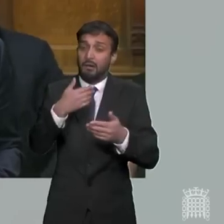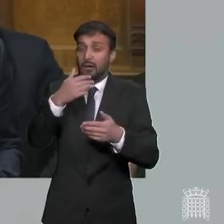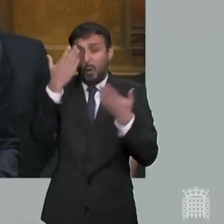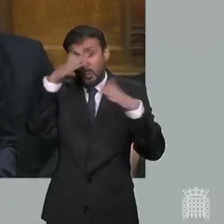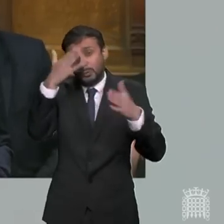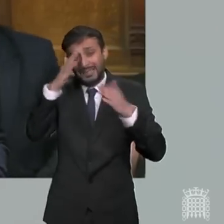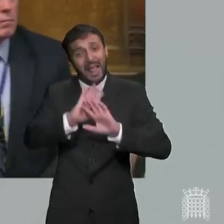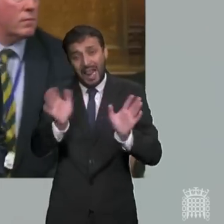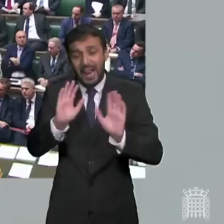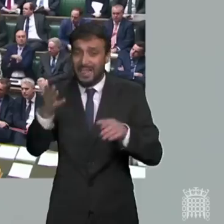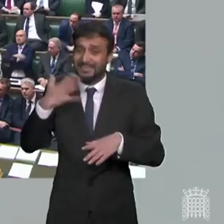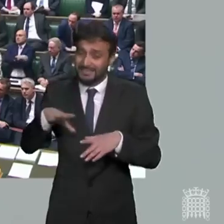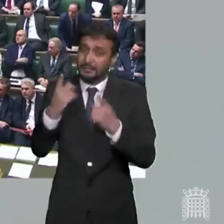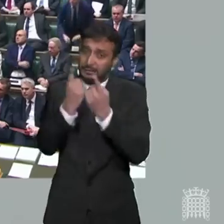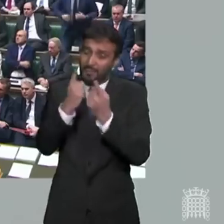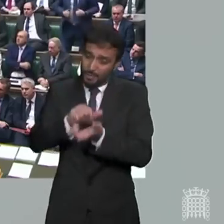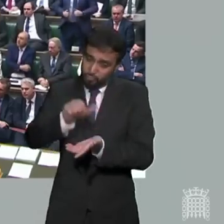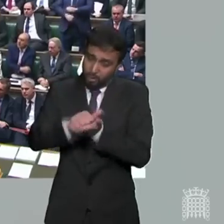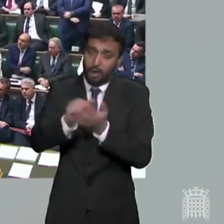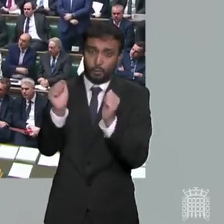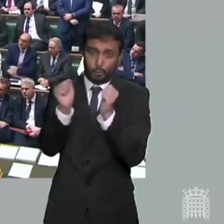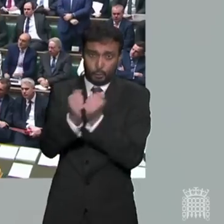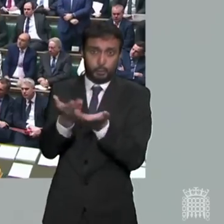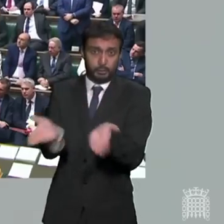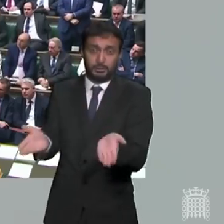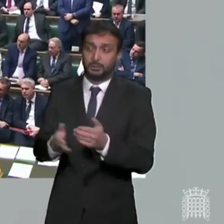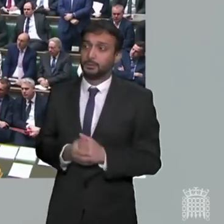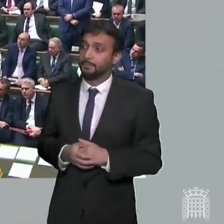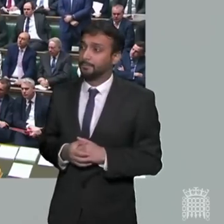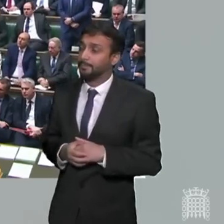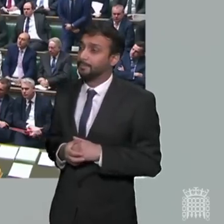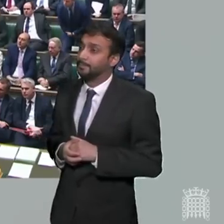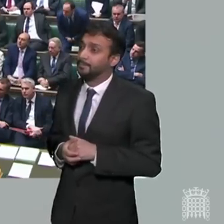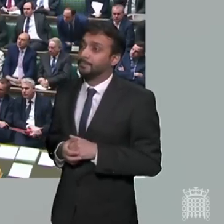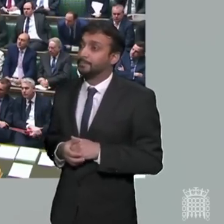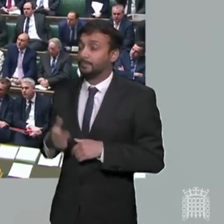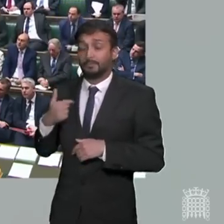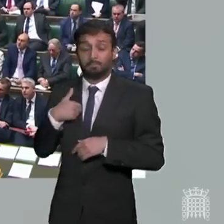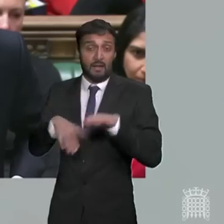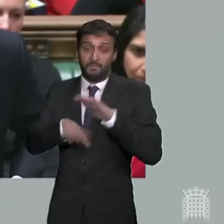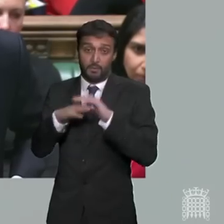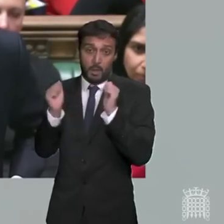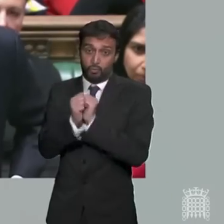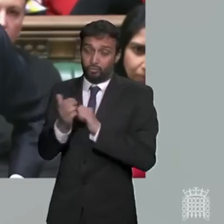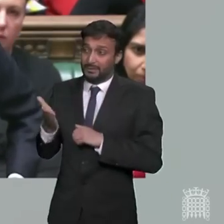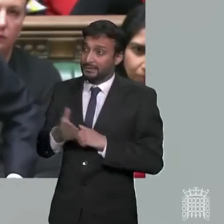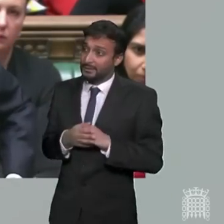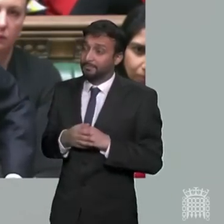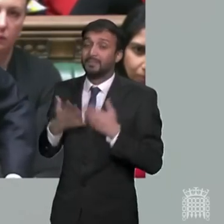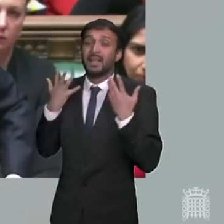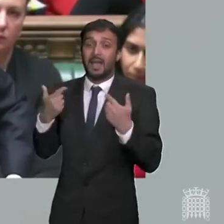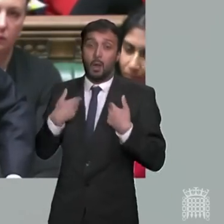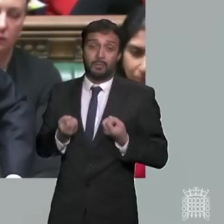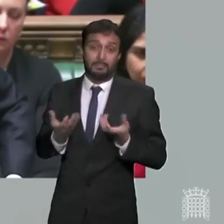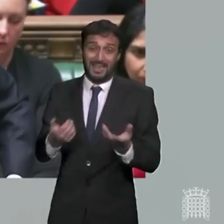coastal communities such as those in Skegness? I completely agree with my honourable friend that we are now spending £6